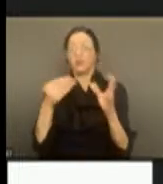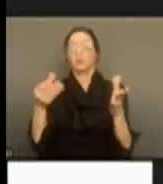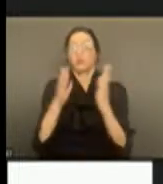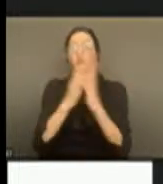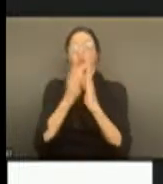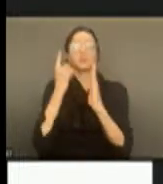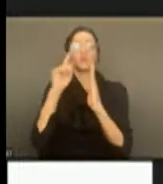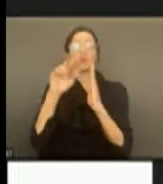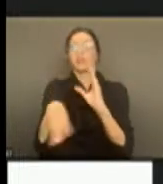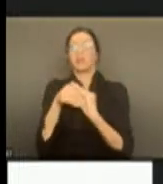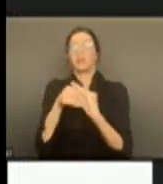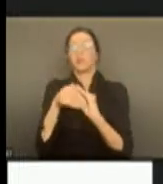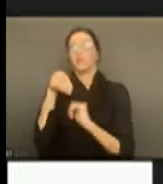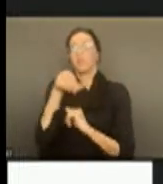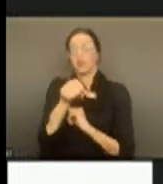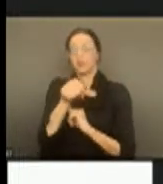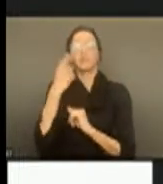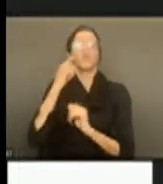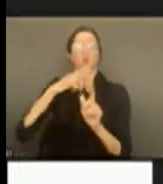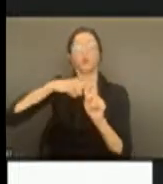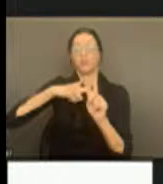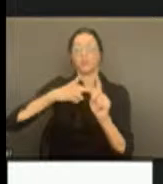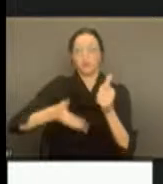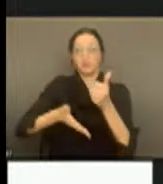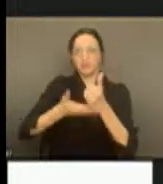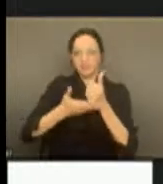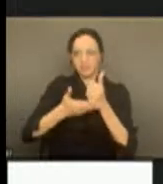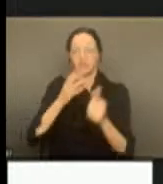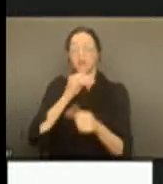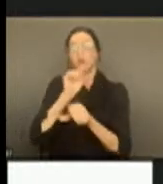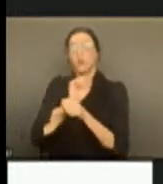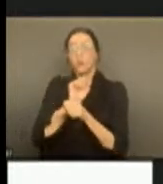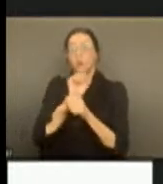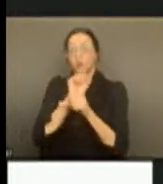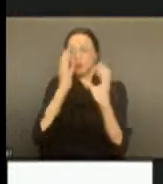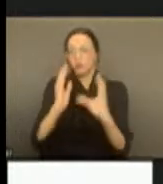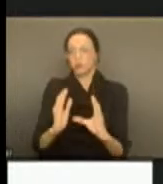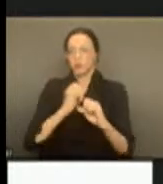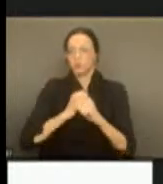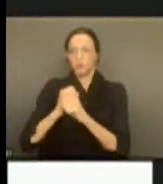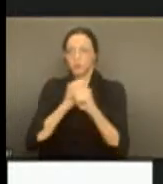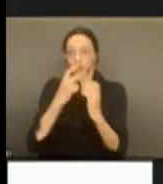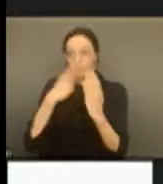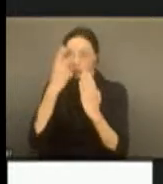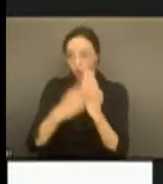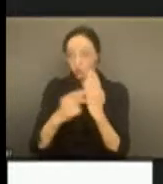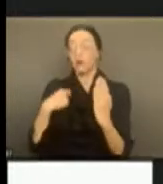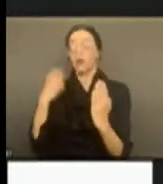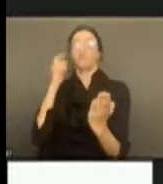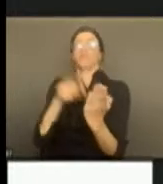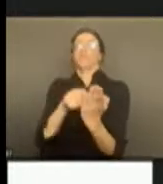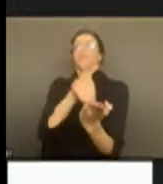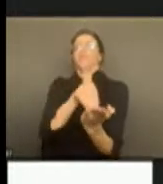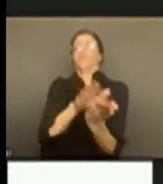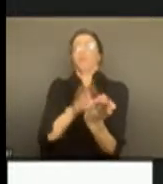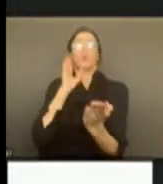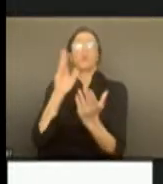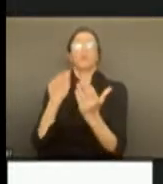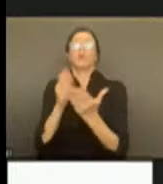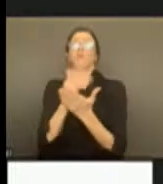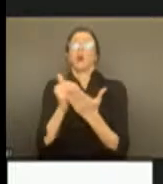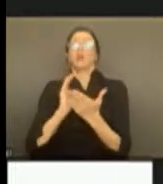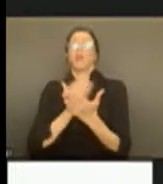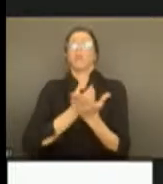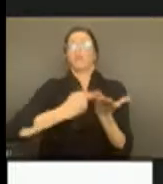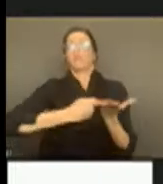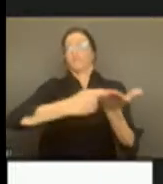assistance and workers' protection programs have been noted and will be part of our deliberation for next year's budget development process. The